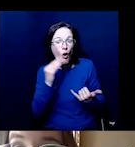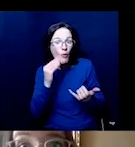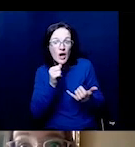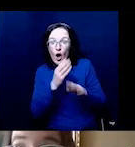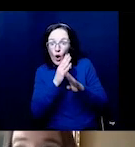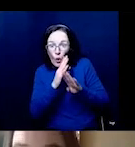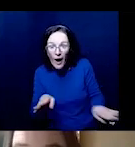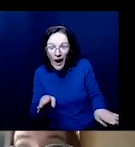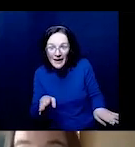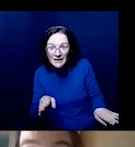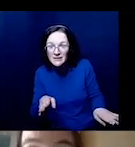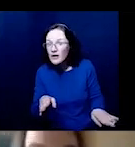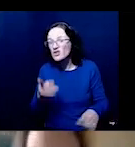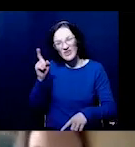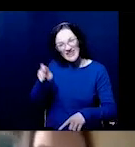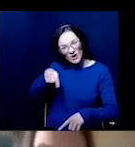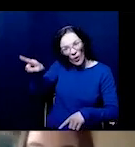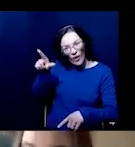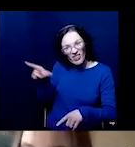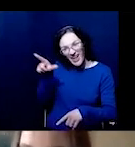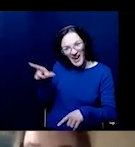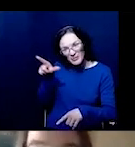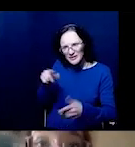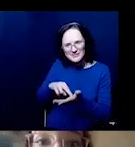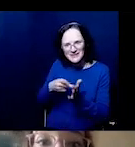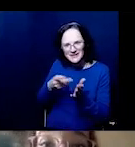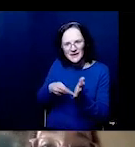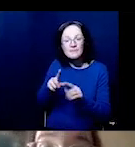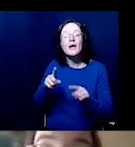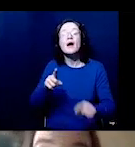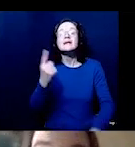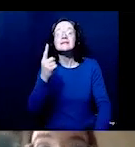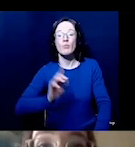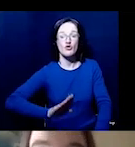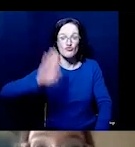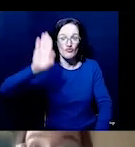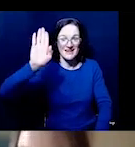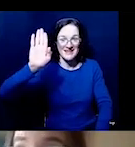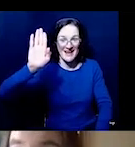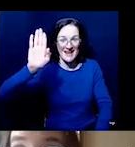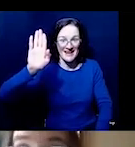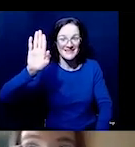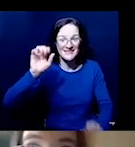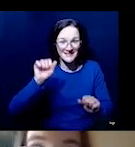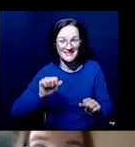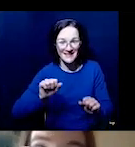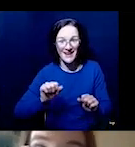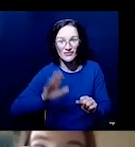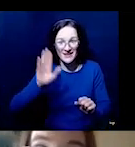Oh, I'm lucky about that, but yeah. we have a raised hand, so we're just going to take a question from Yeah, Michelle.